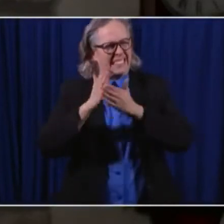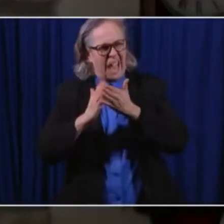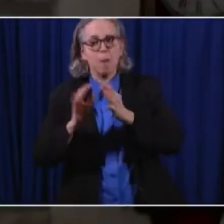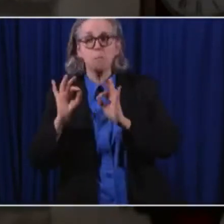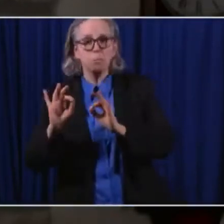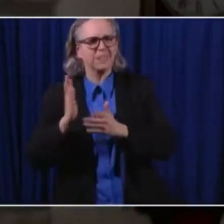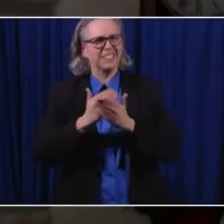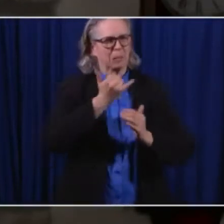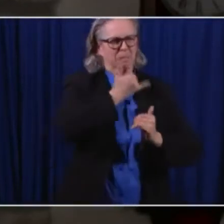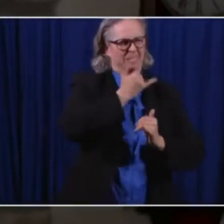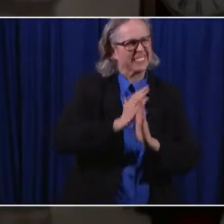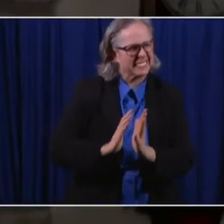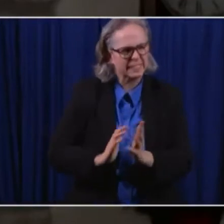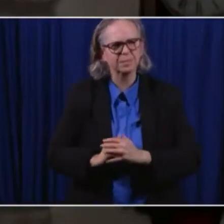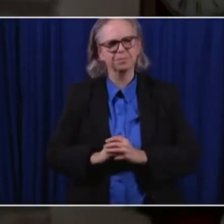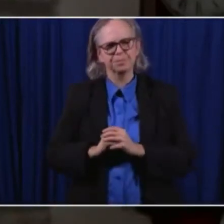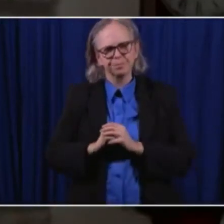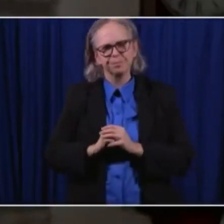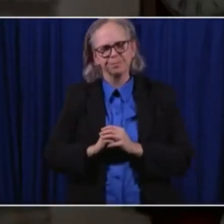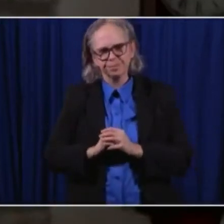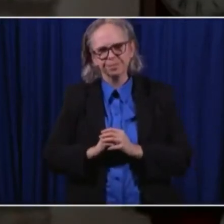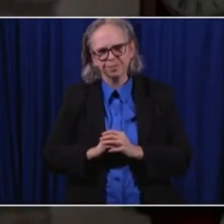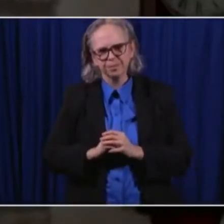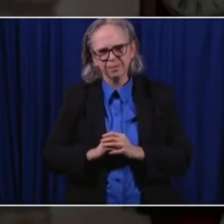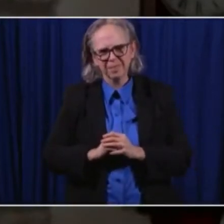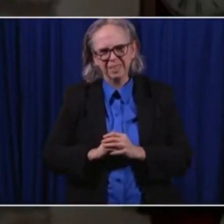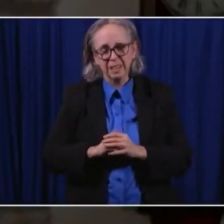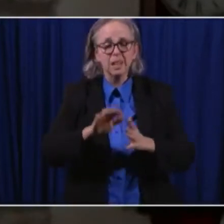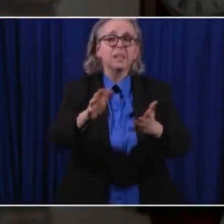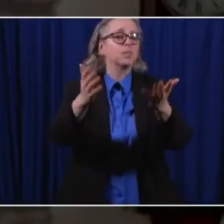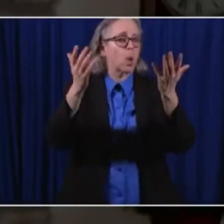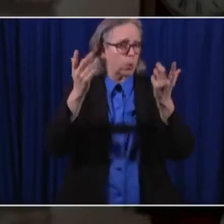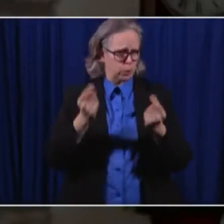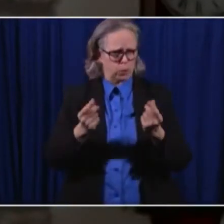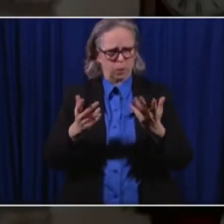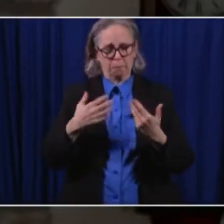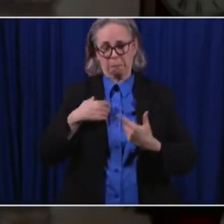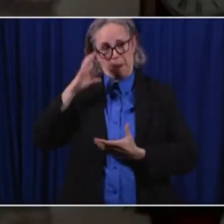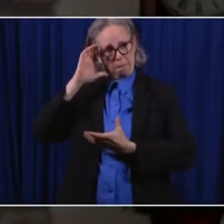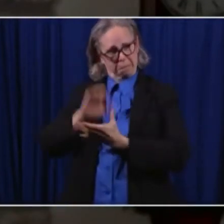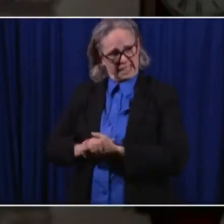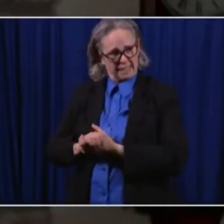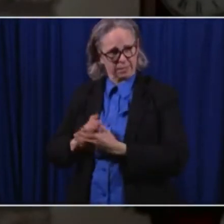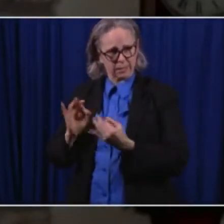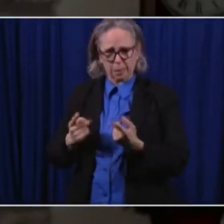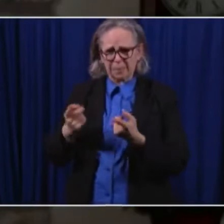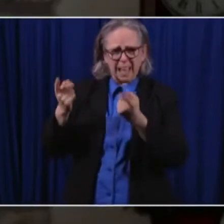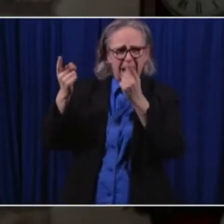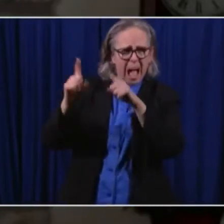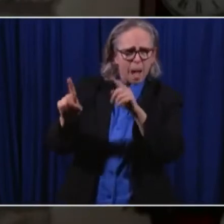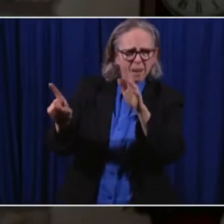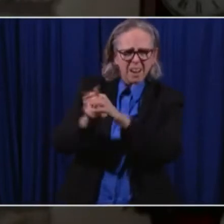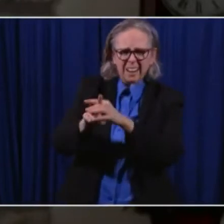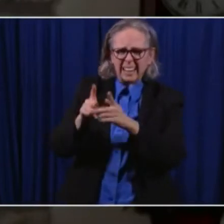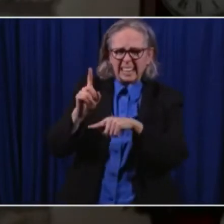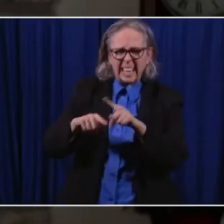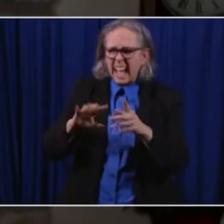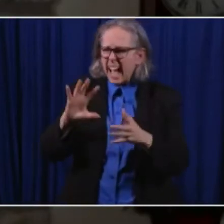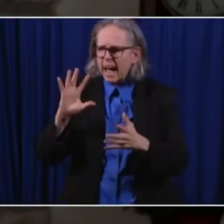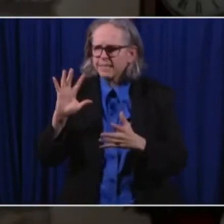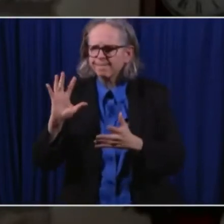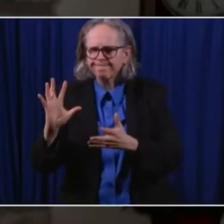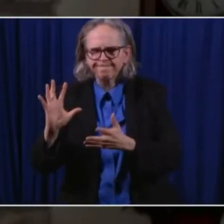My attitude about things generally is, if I can't change them, let's deal with them. And